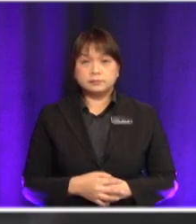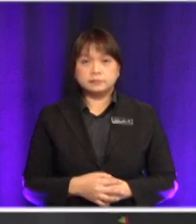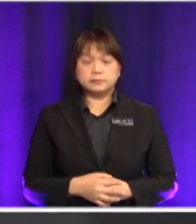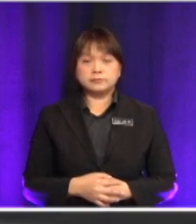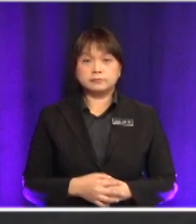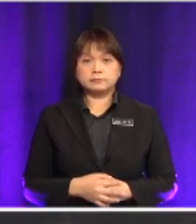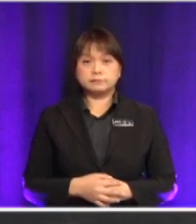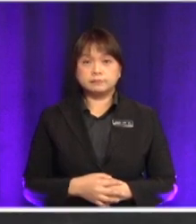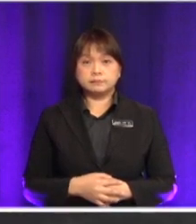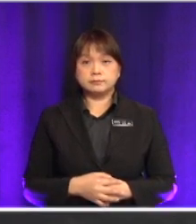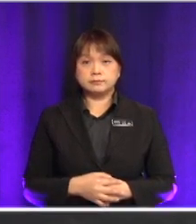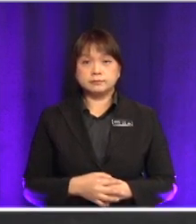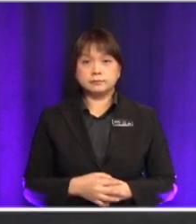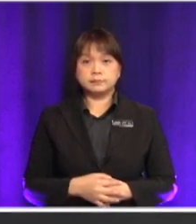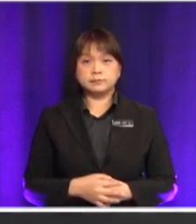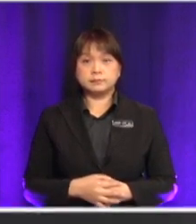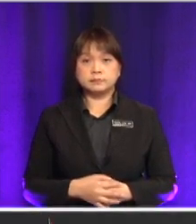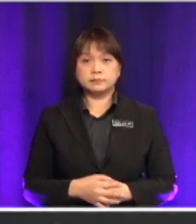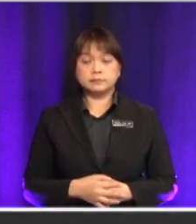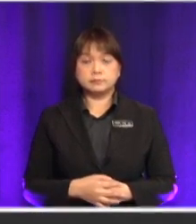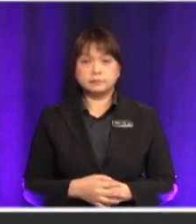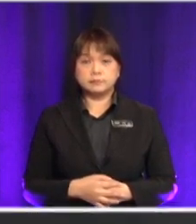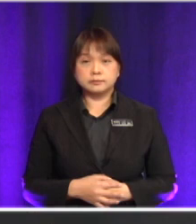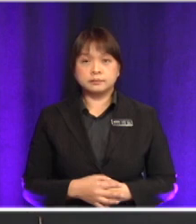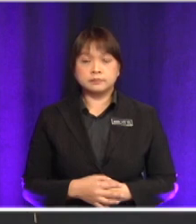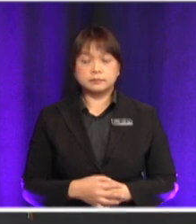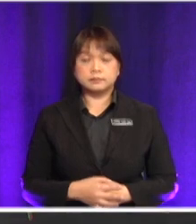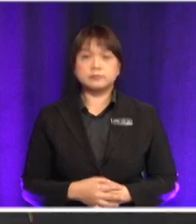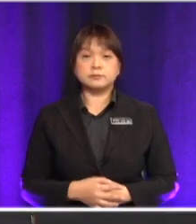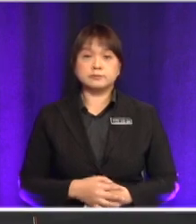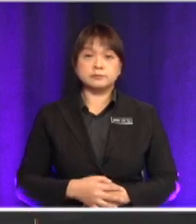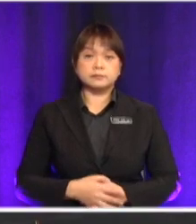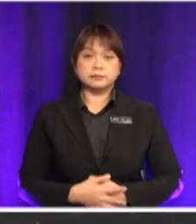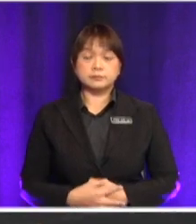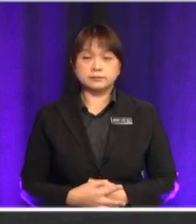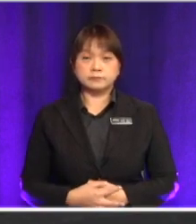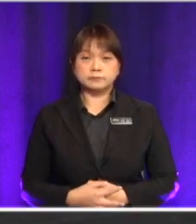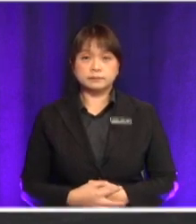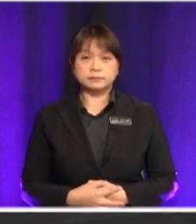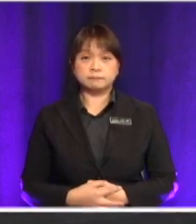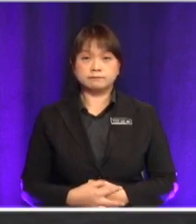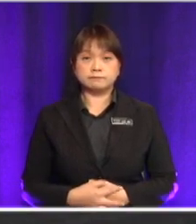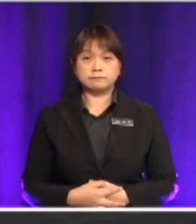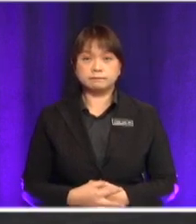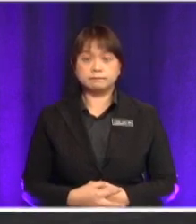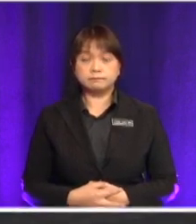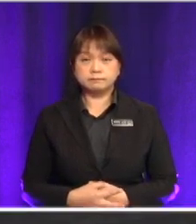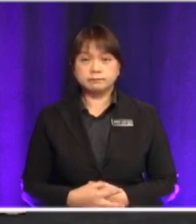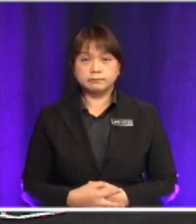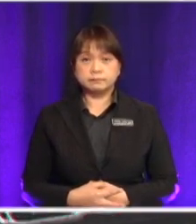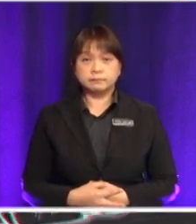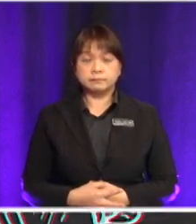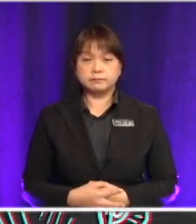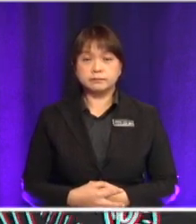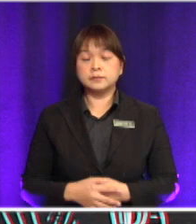They are. All right. Okay, let's move on to the fourth paragraph. Nicholas? Oh, sorry. Yeah, hello. For the fourth